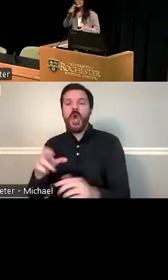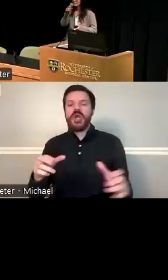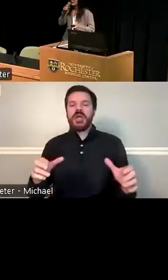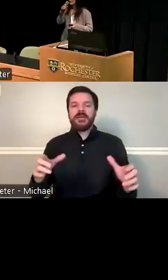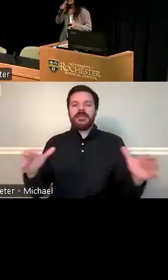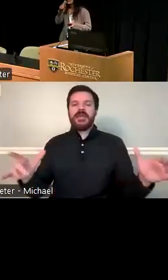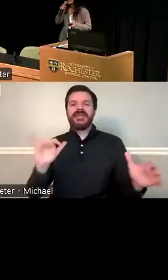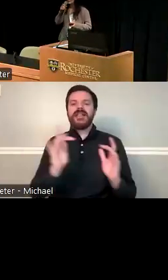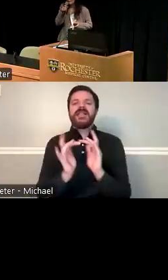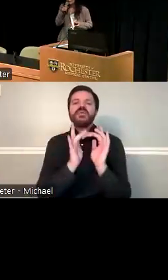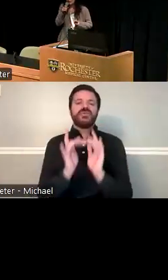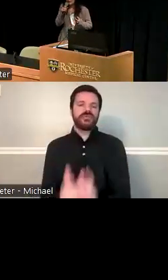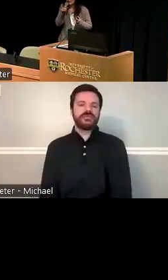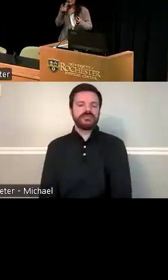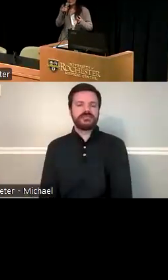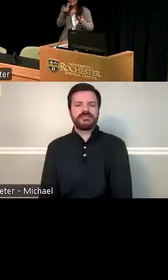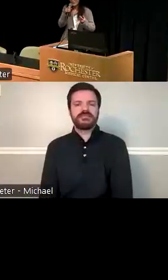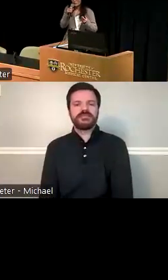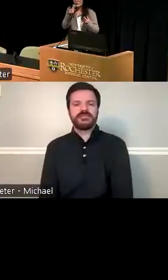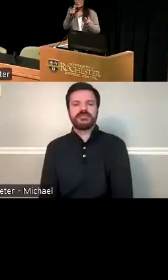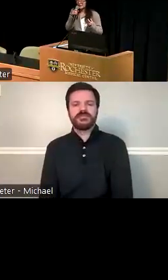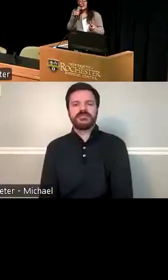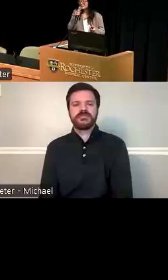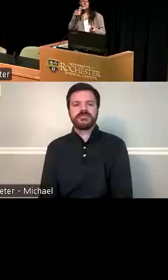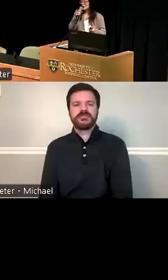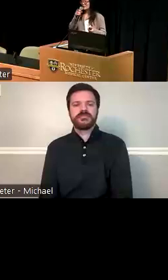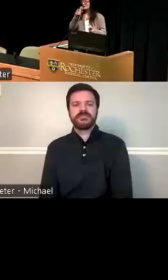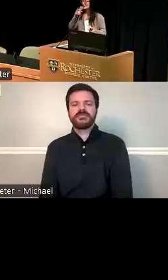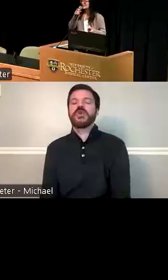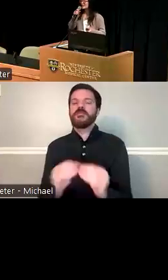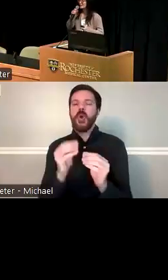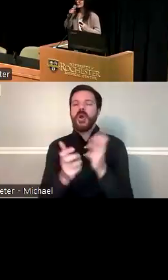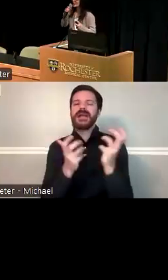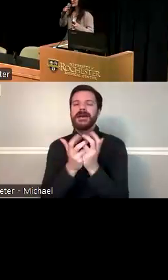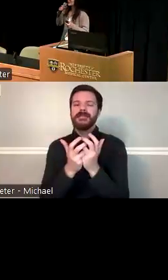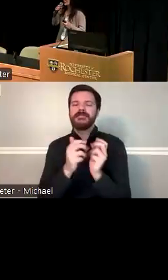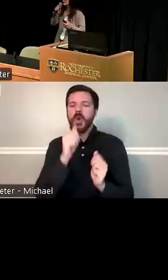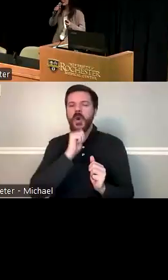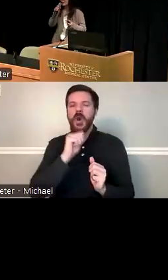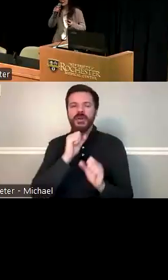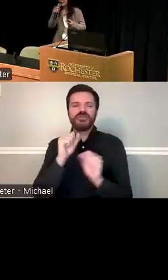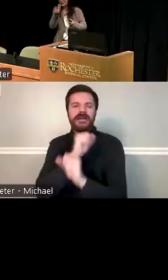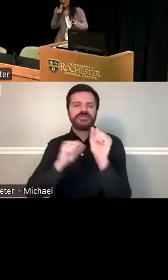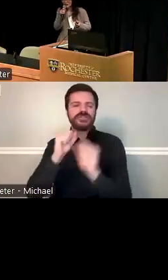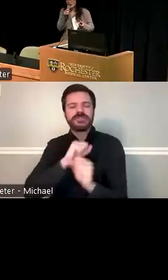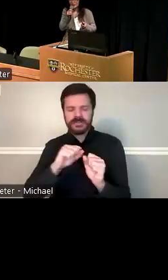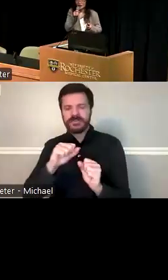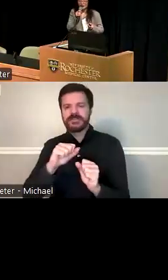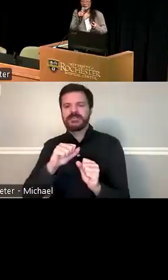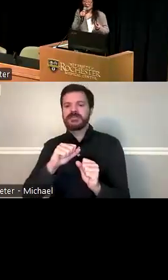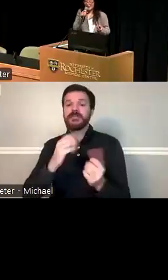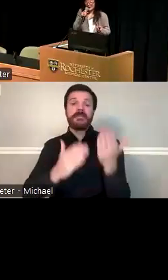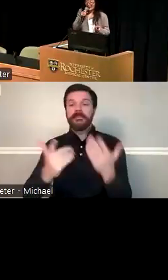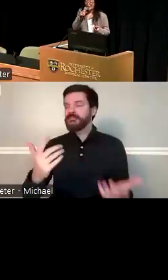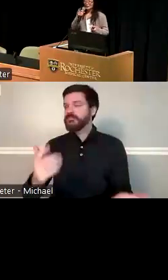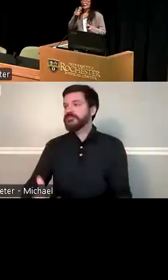network. And then having more of the adaptive coping strategies, like going out for a run, taking